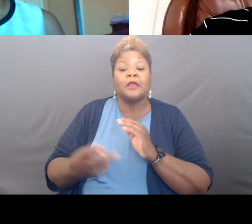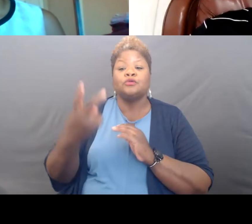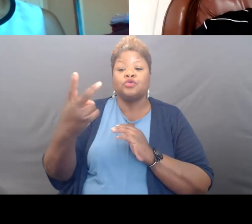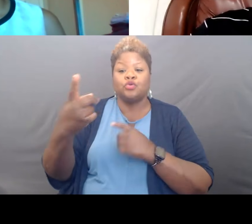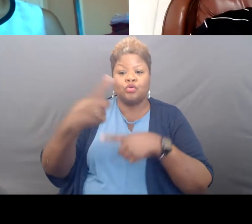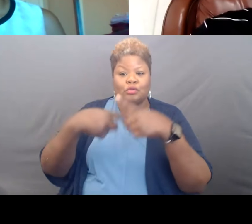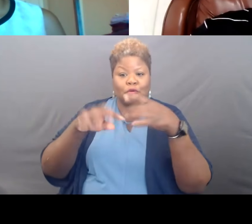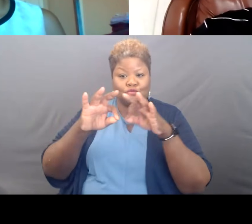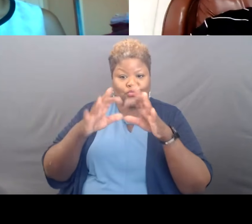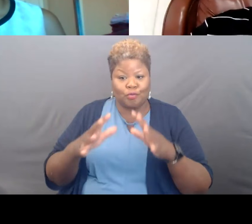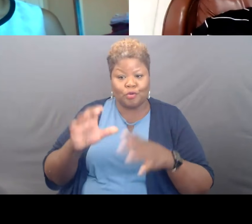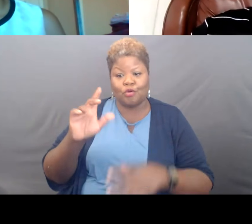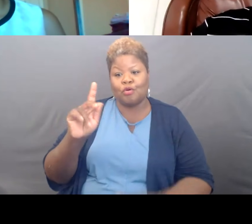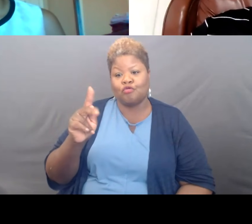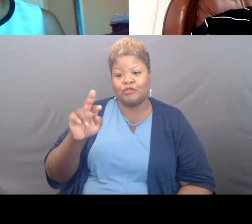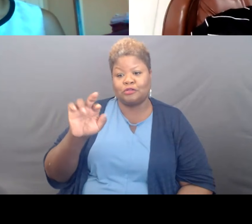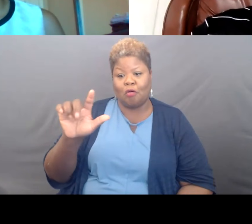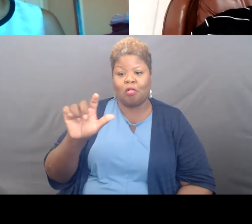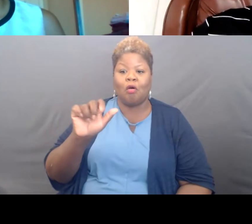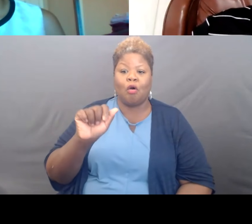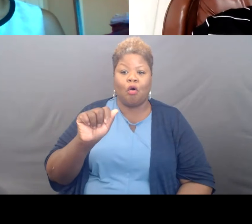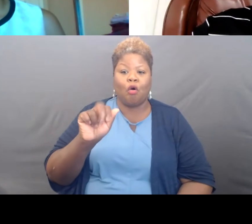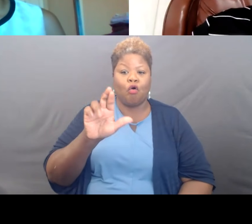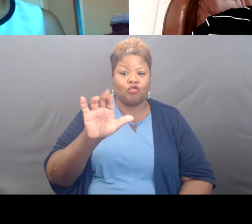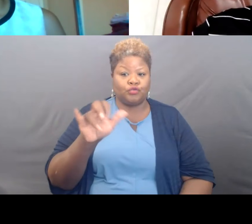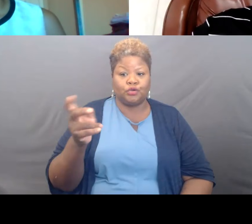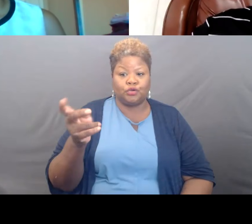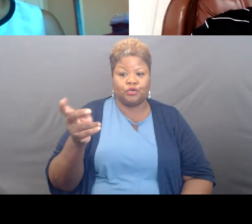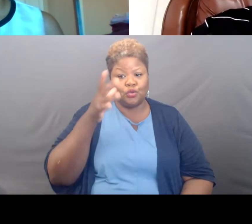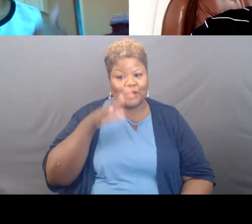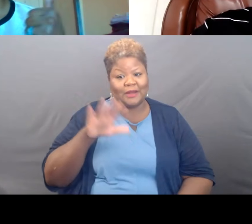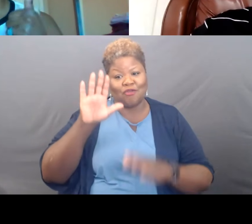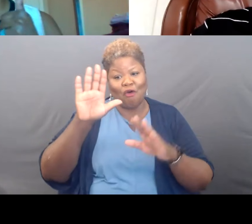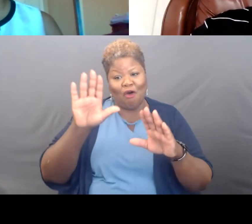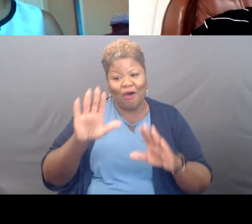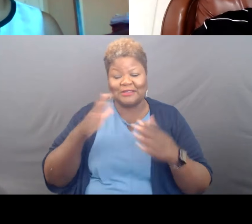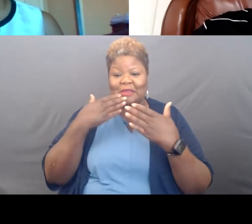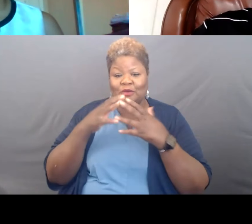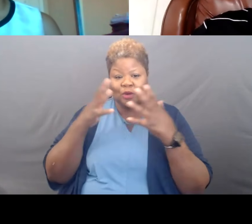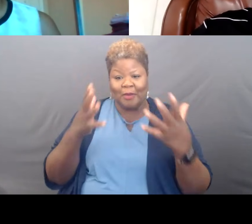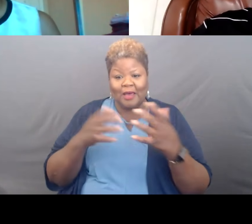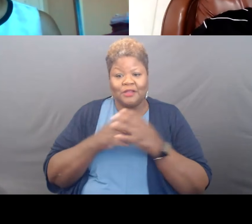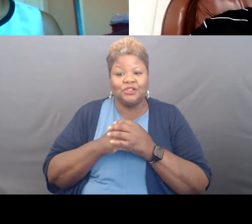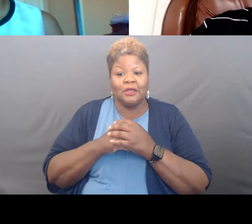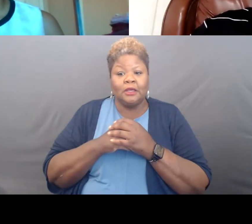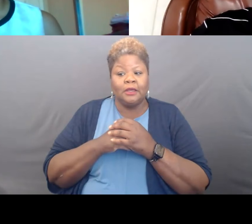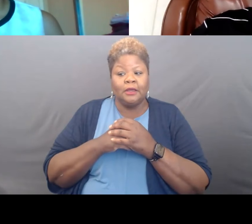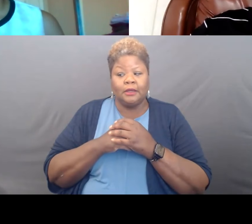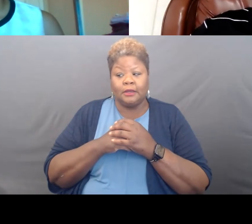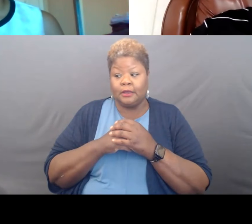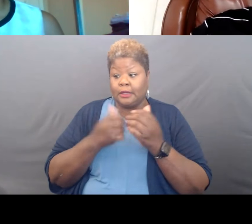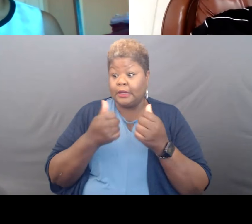ASL interpreters, Crystal and Audrey. You ladies are awesome. Thank you so much. And if